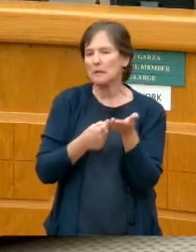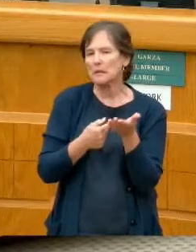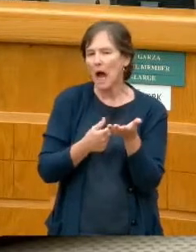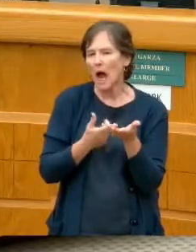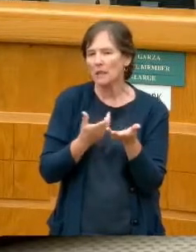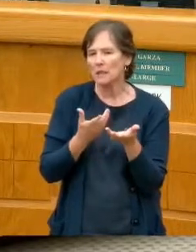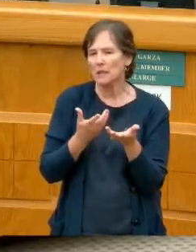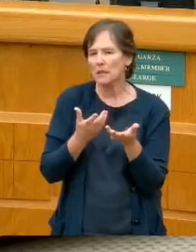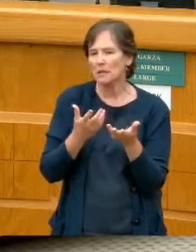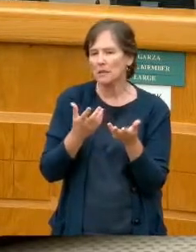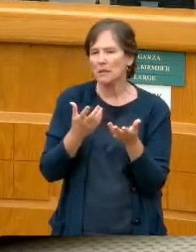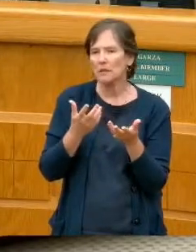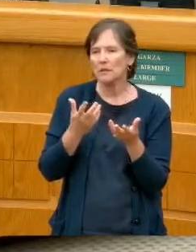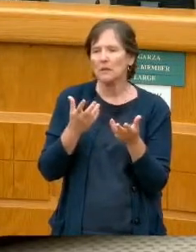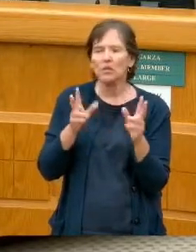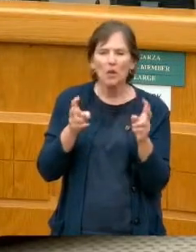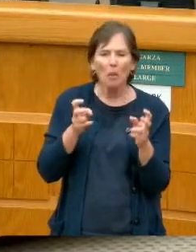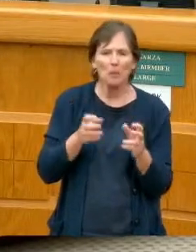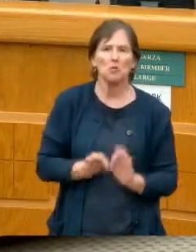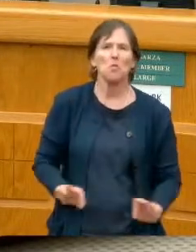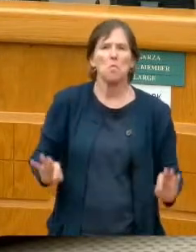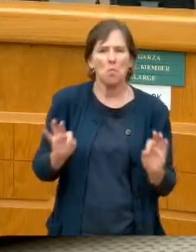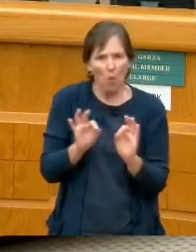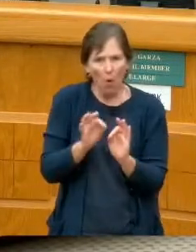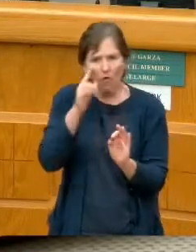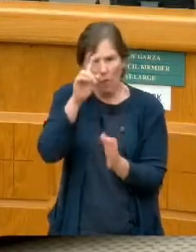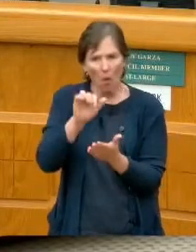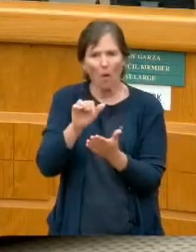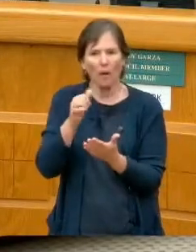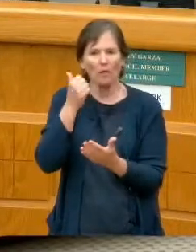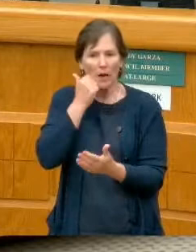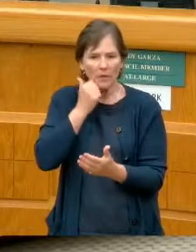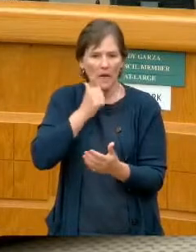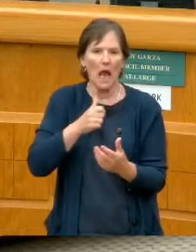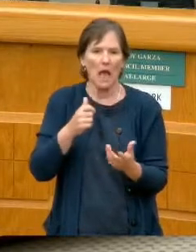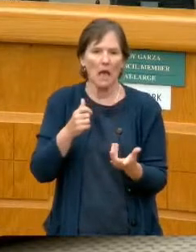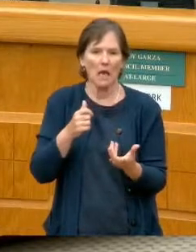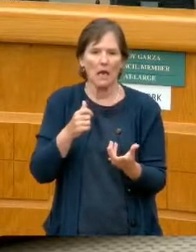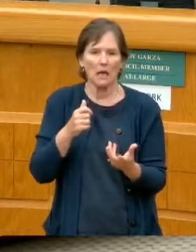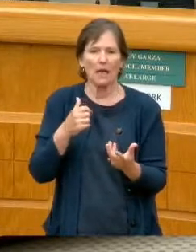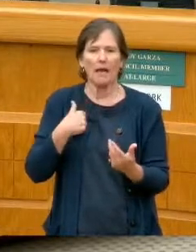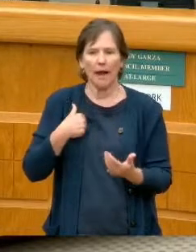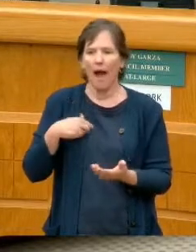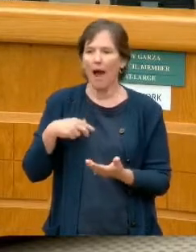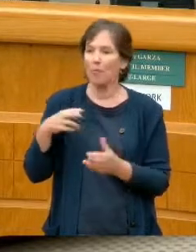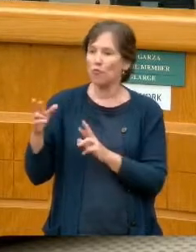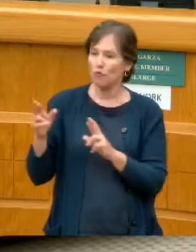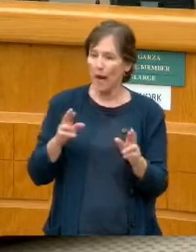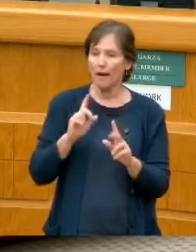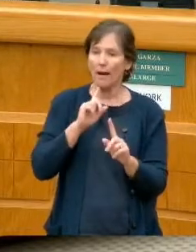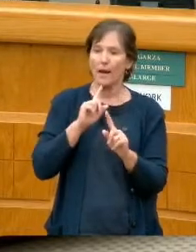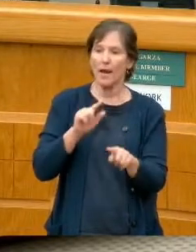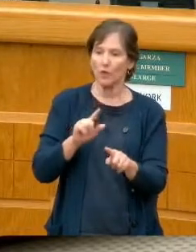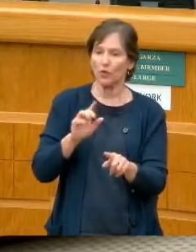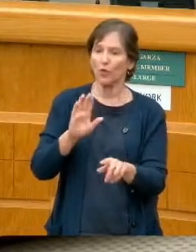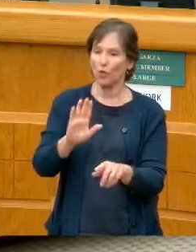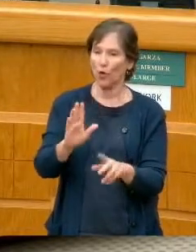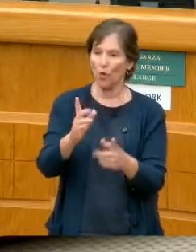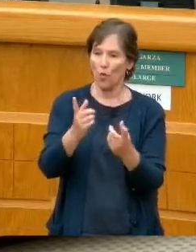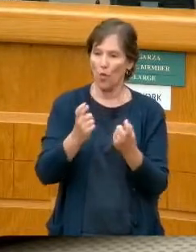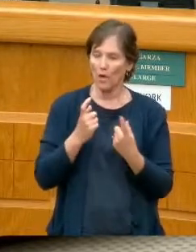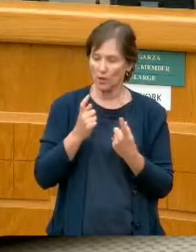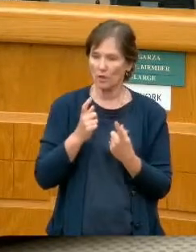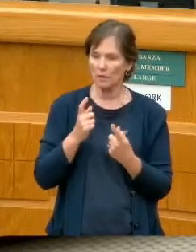press briefings are our way to communicate with each of you, and I stand ready to not only answer your questions, but always feel free